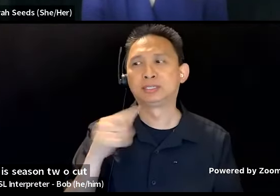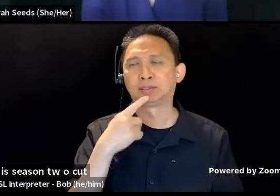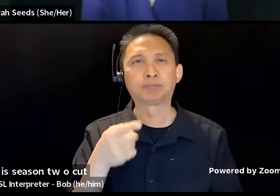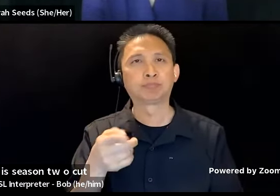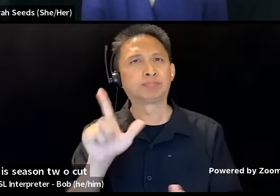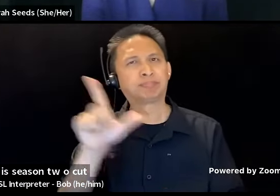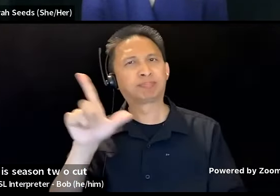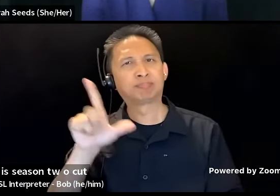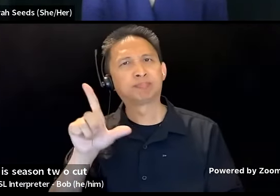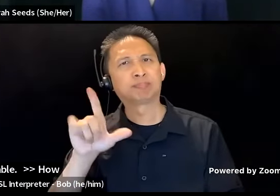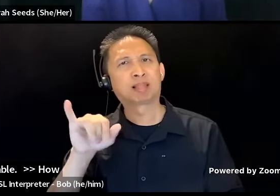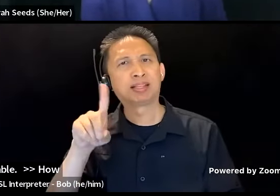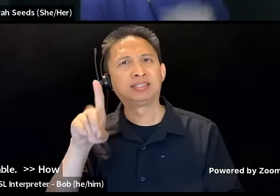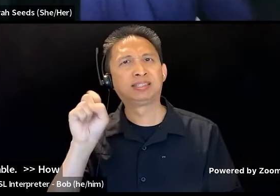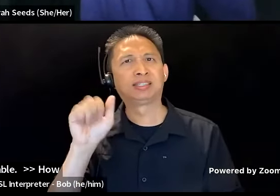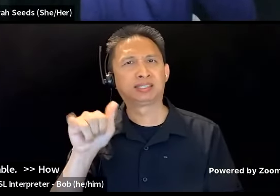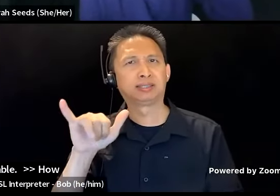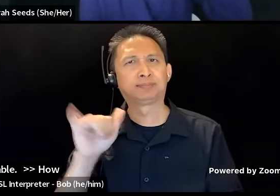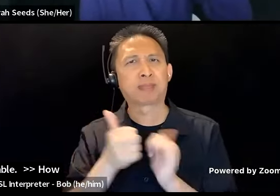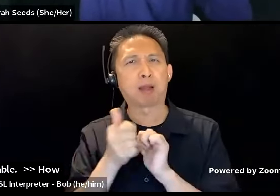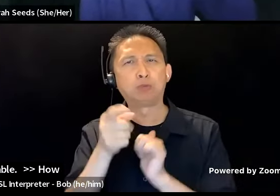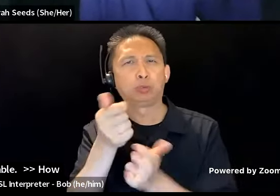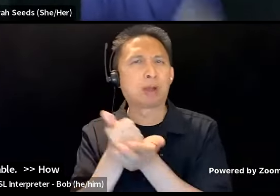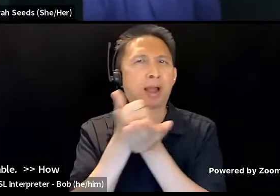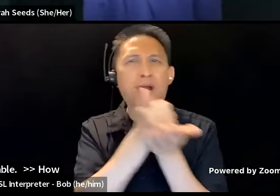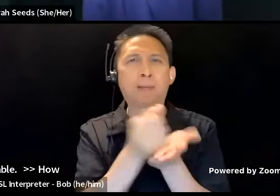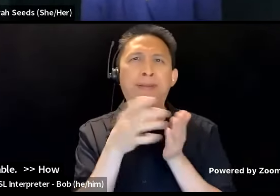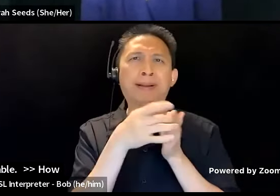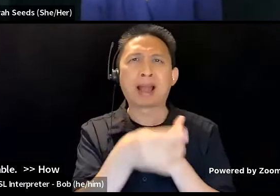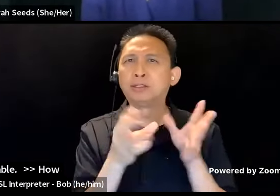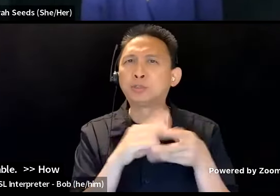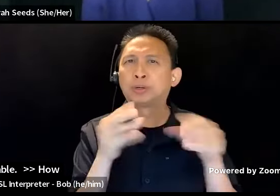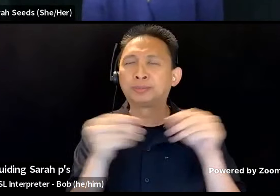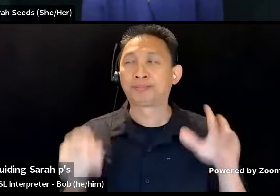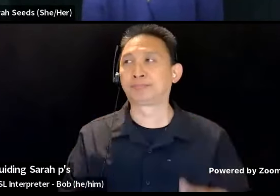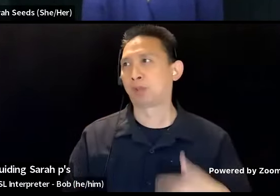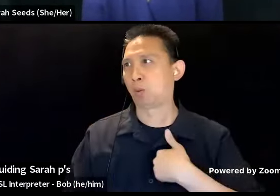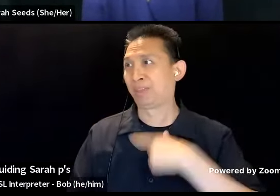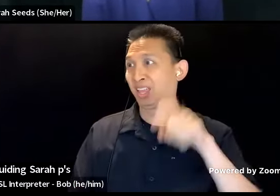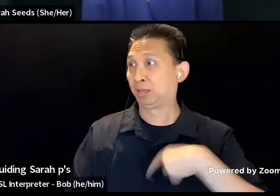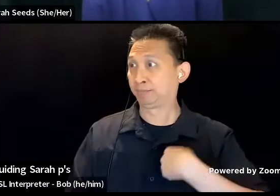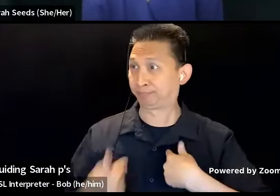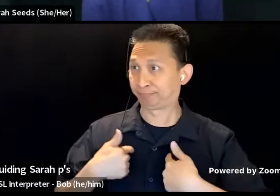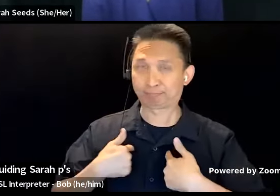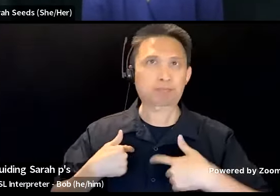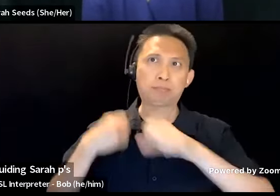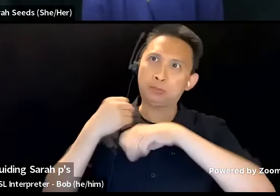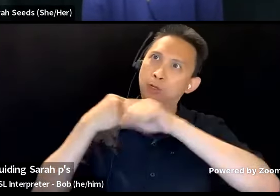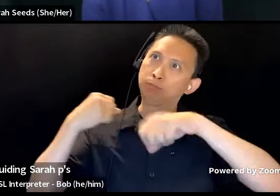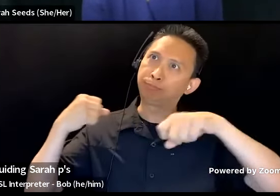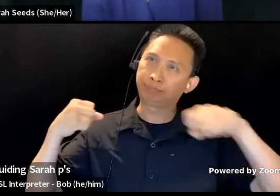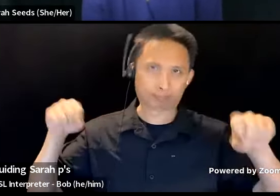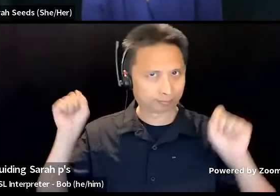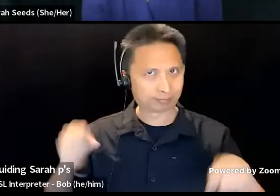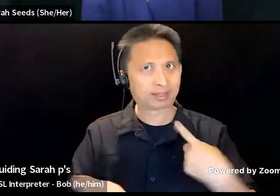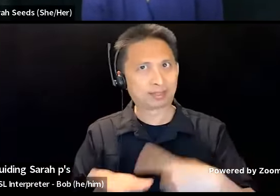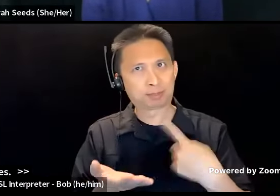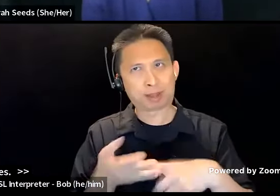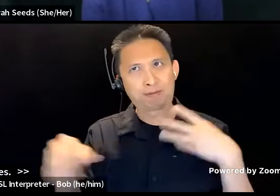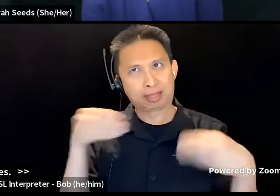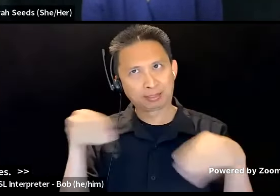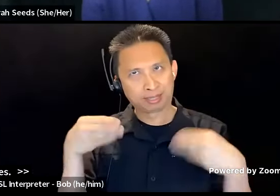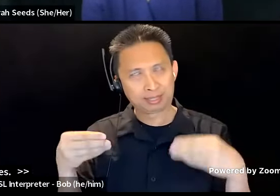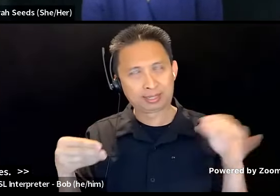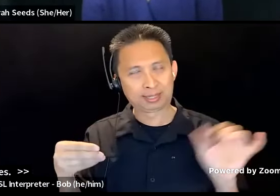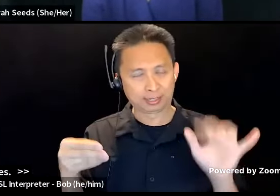help Lindsay in guiding Sarah's stories? Like, oh my God, I could talk for hours about flexibility in creators, because me as